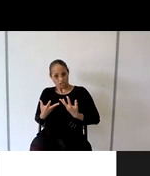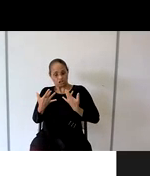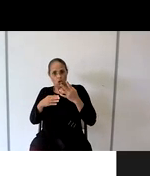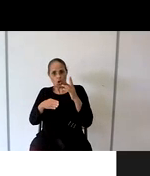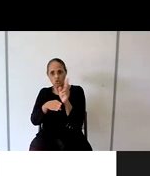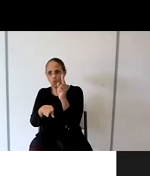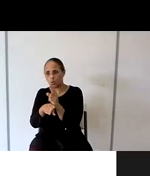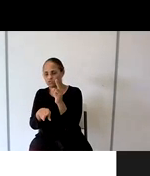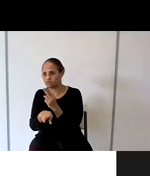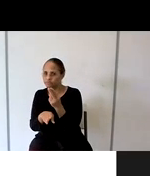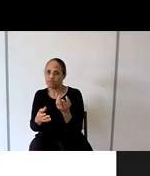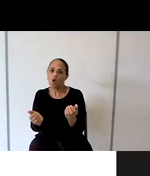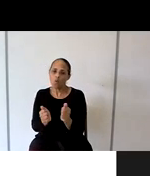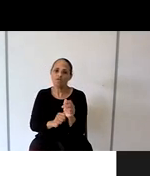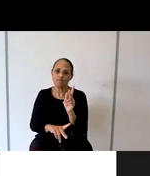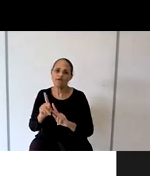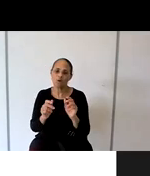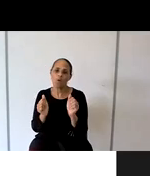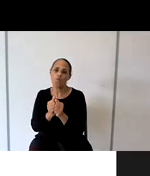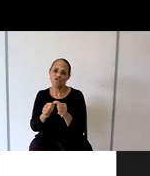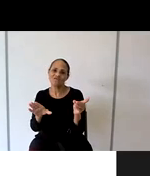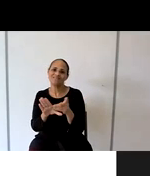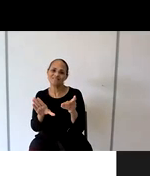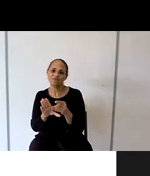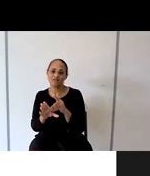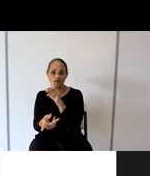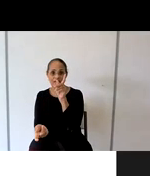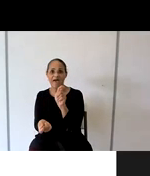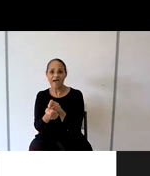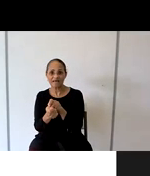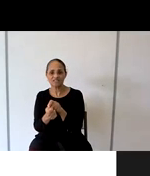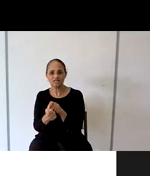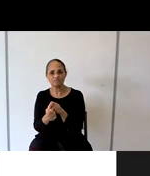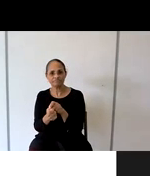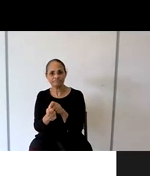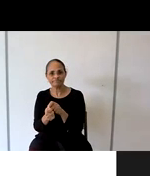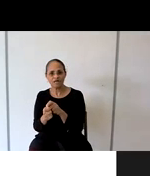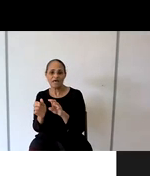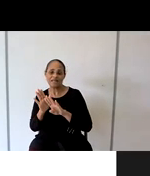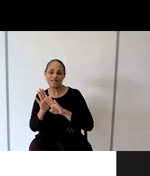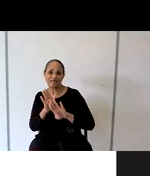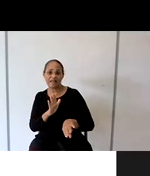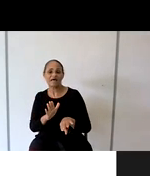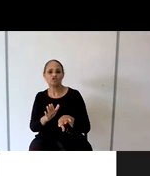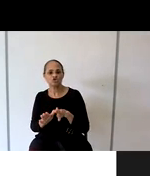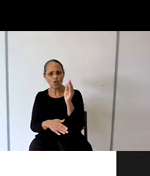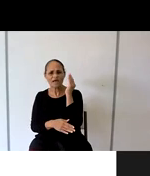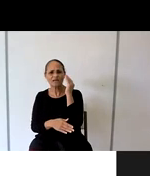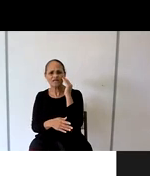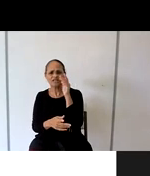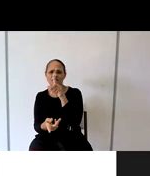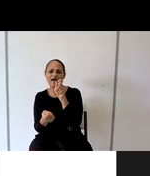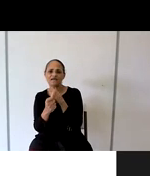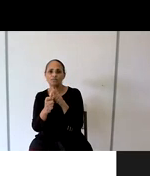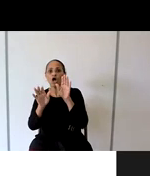all the time with people with disabilities actually neglects to acknowledge the actual